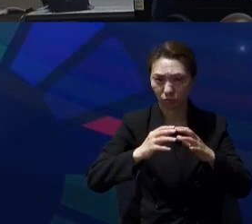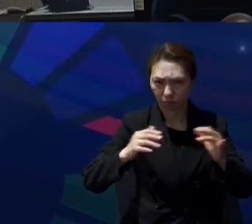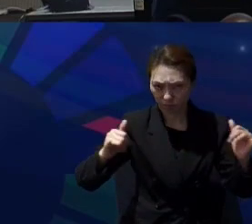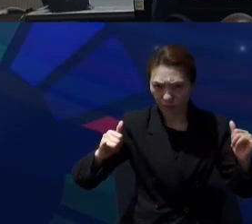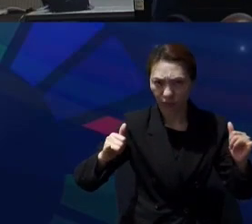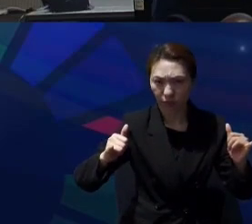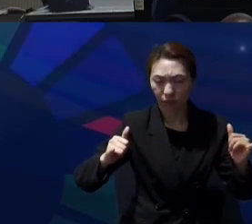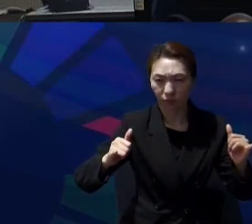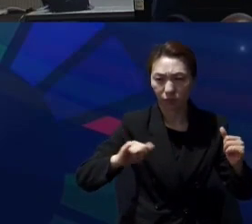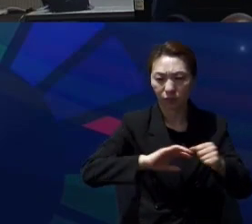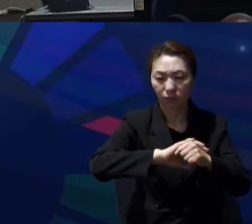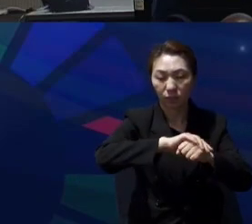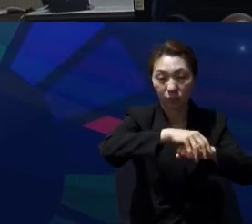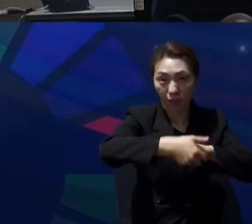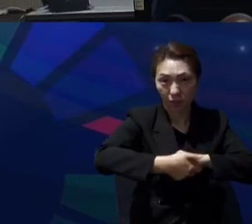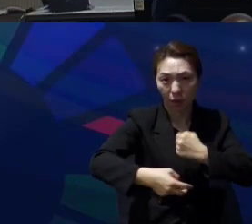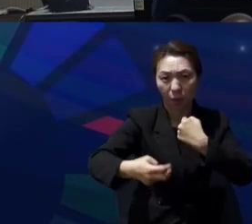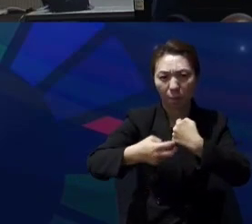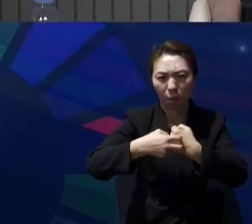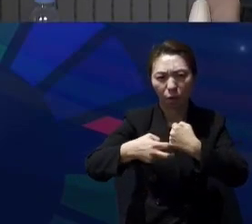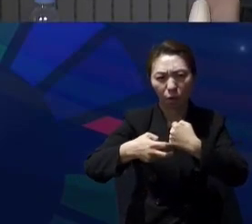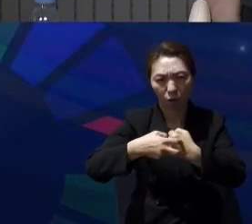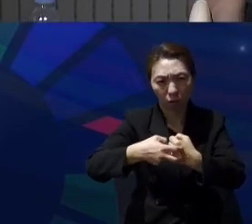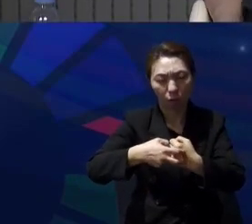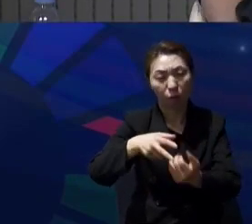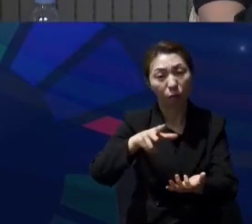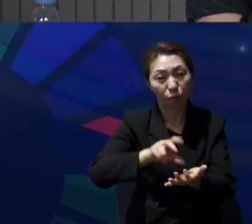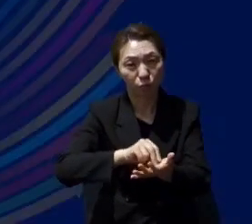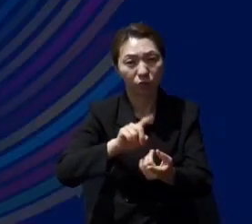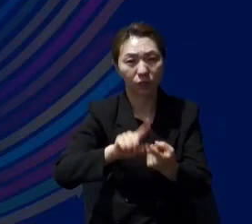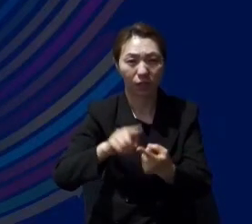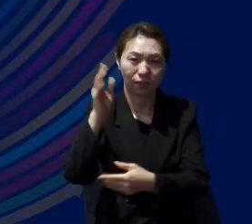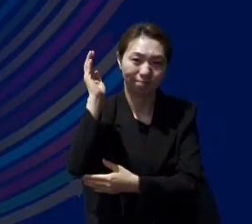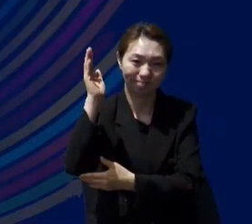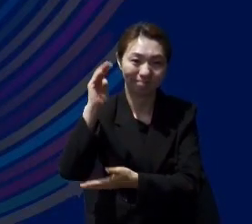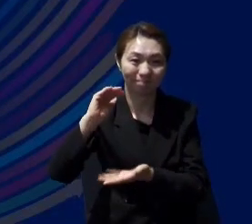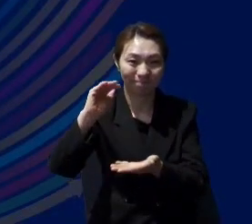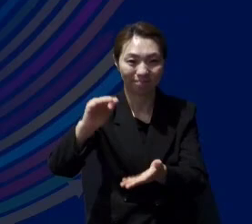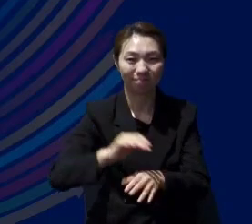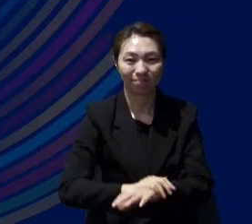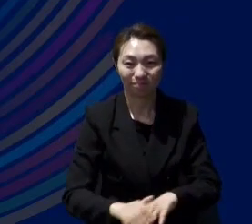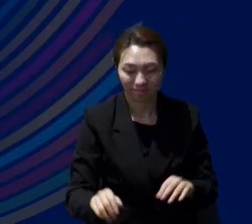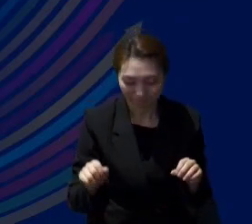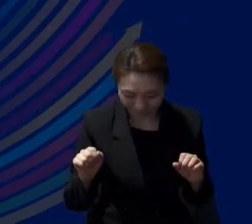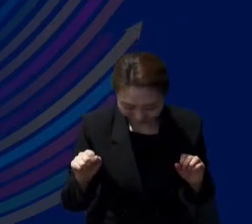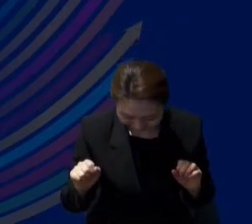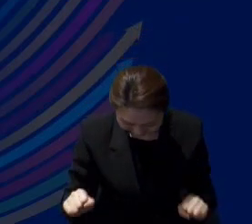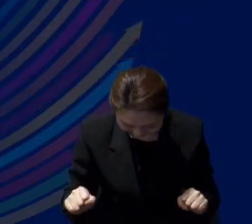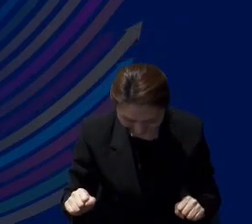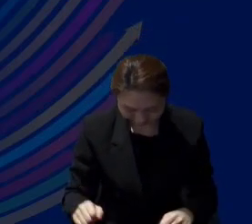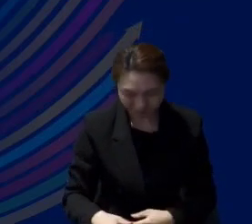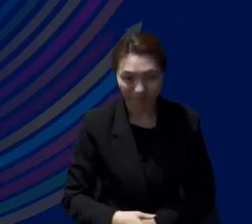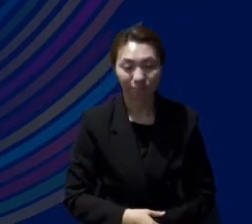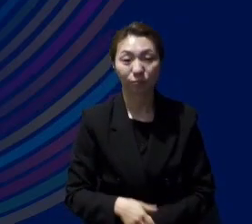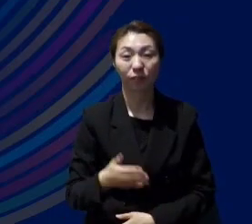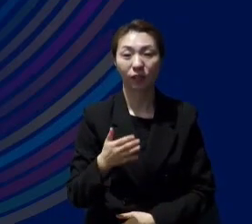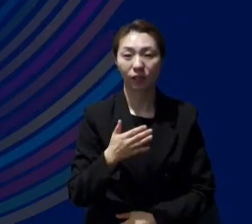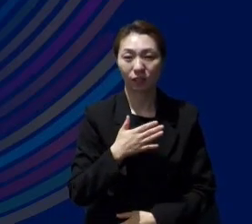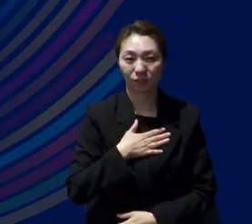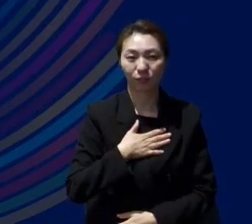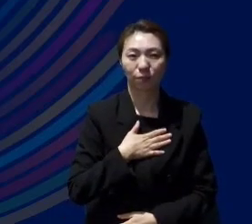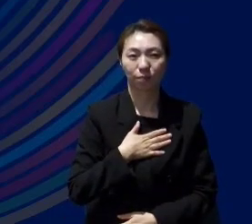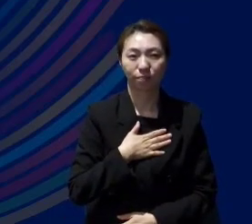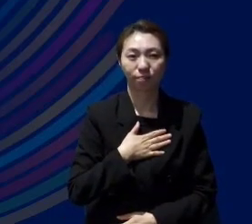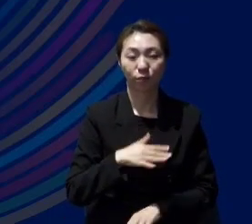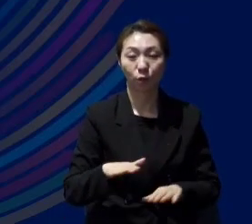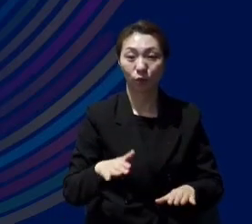Okay, Professor Jamila, please. Thank you very much. Annyeonghaseyo, good morning, everyone. So I'm going to now go